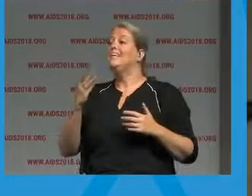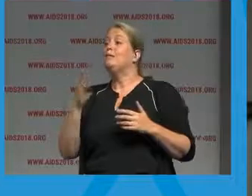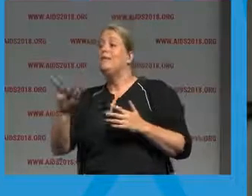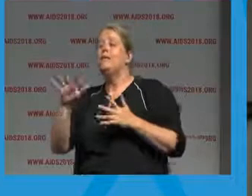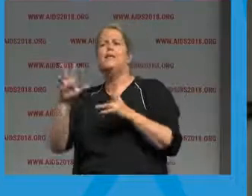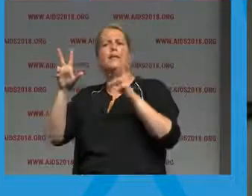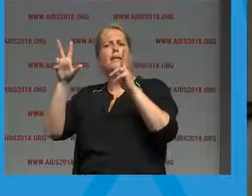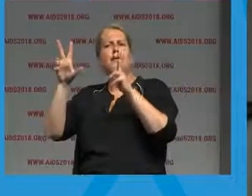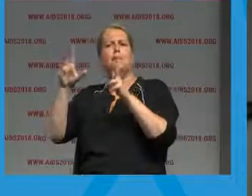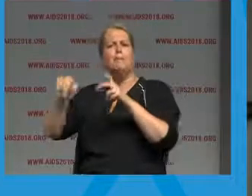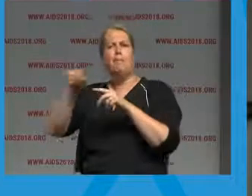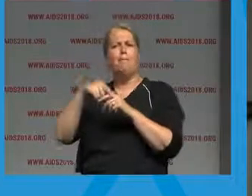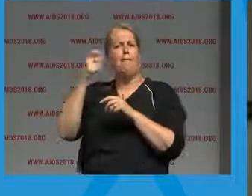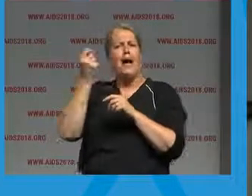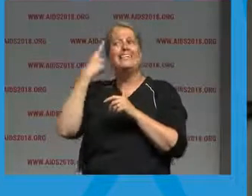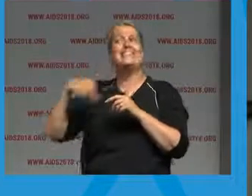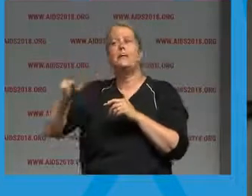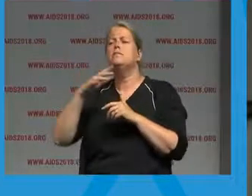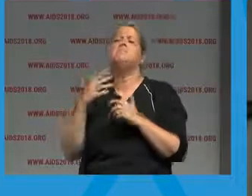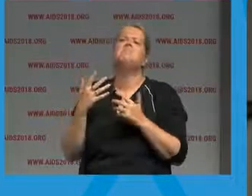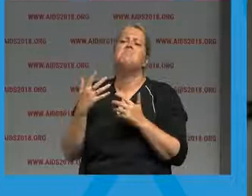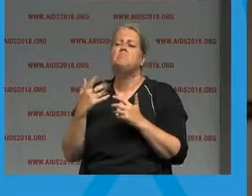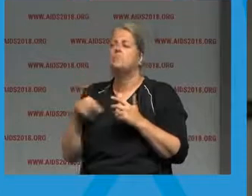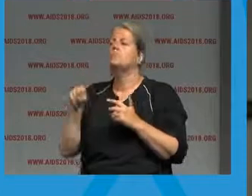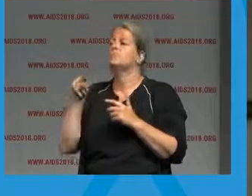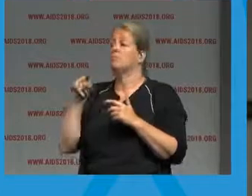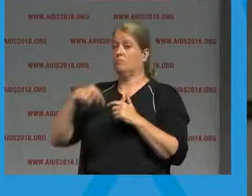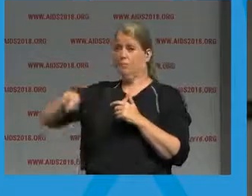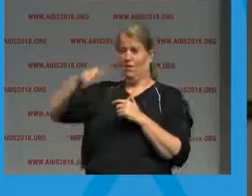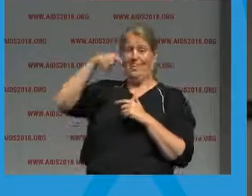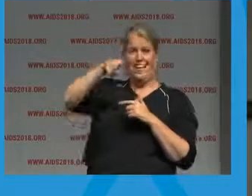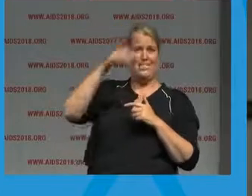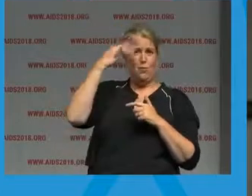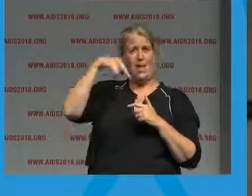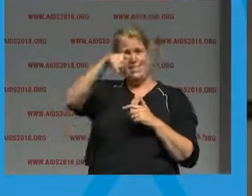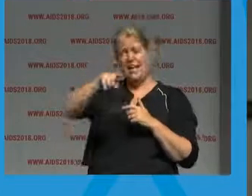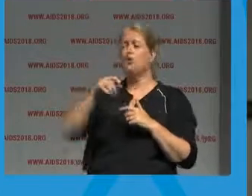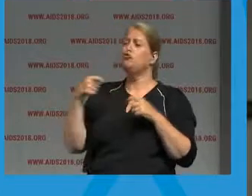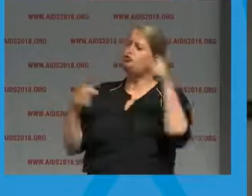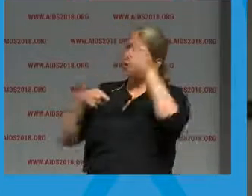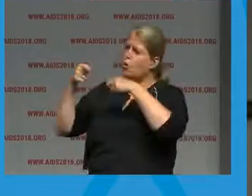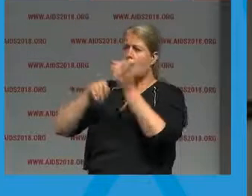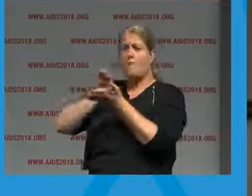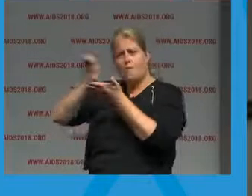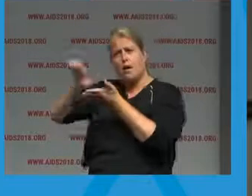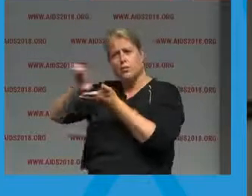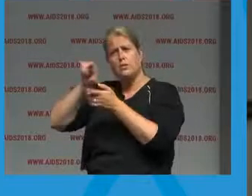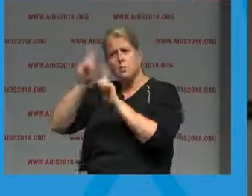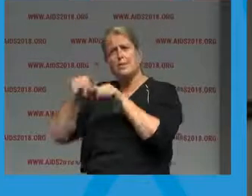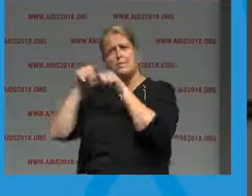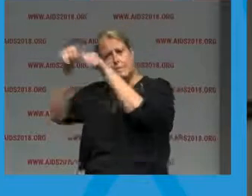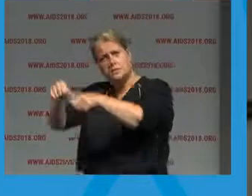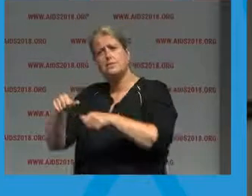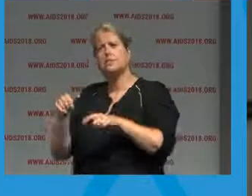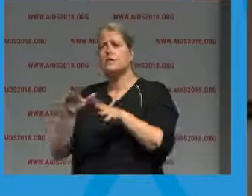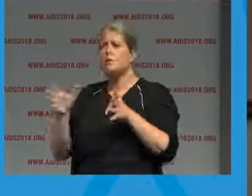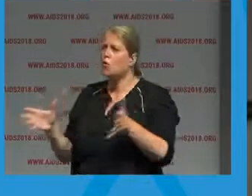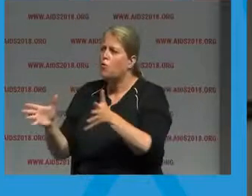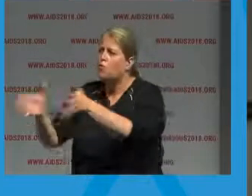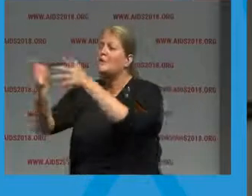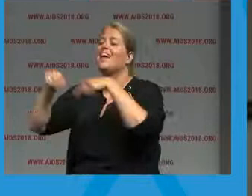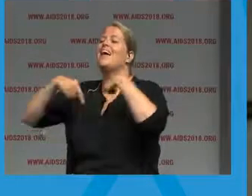is why we keep saying the donor should keep funding the TB movement, so that we can simplify the